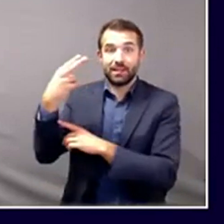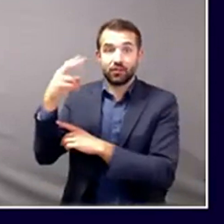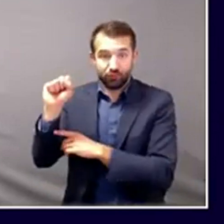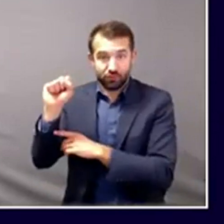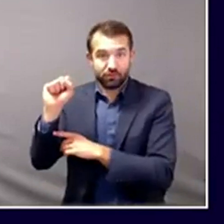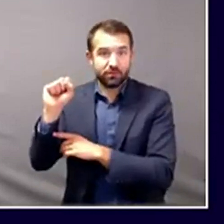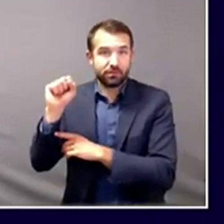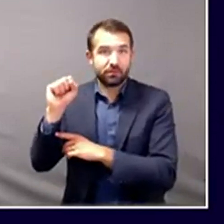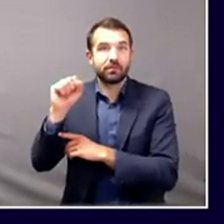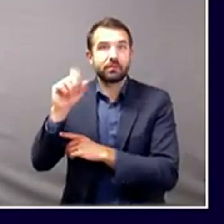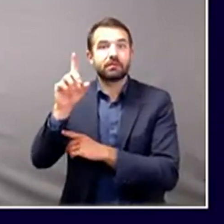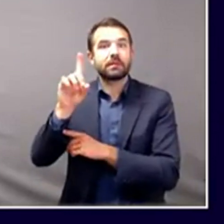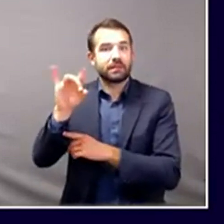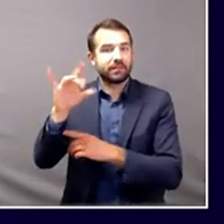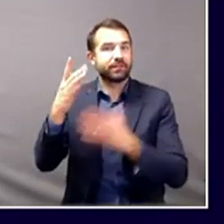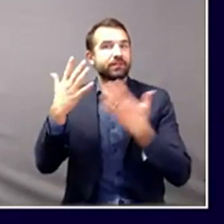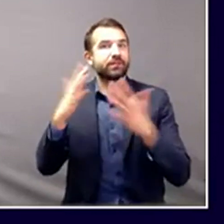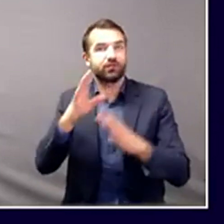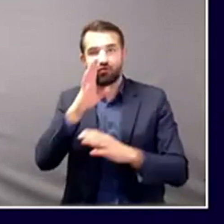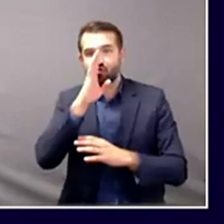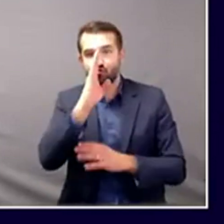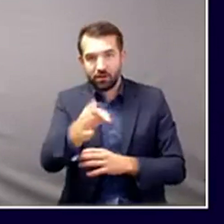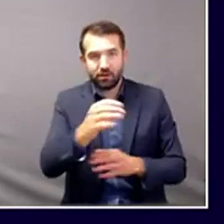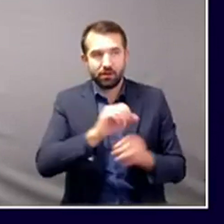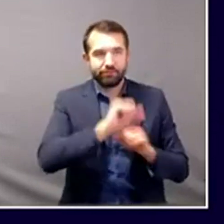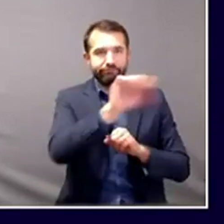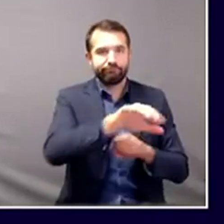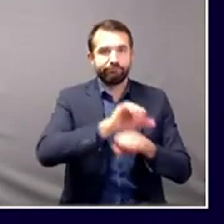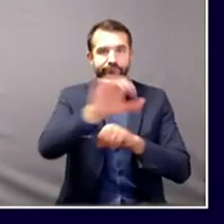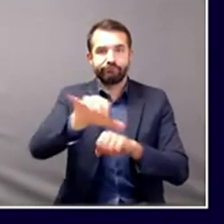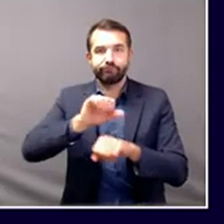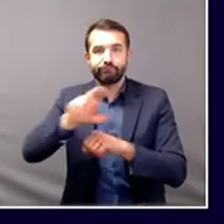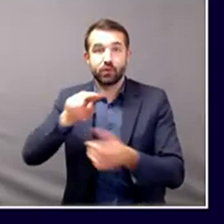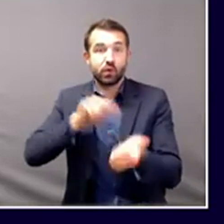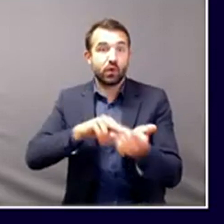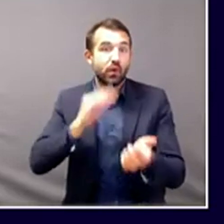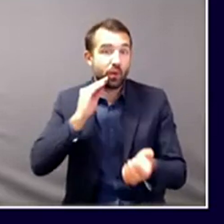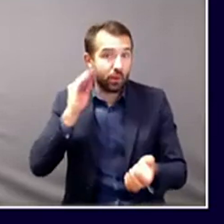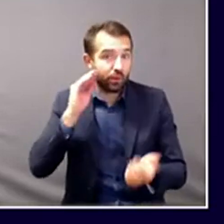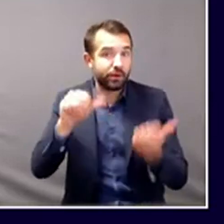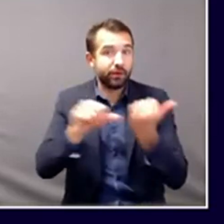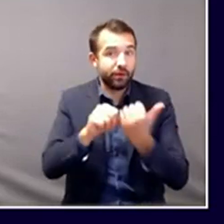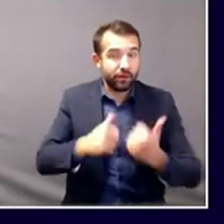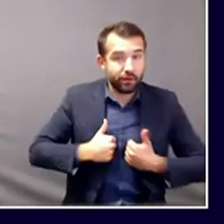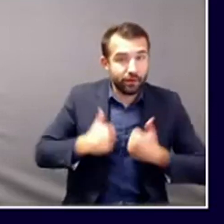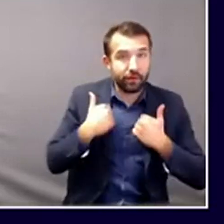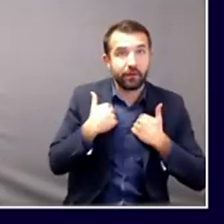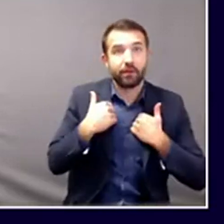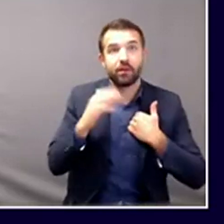tests directly to congregate care settings, such as nursing and assisted living facilities throughout the state.